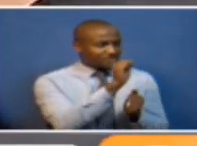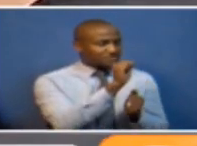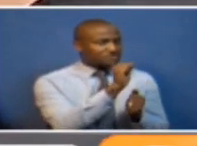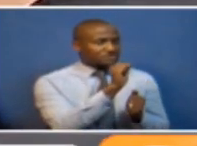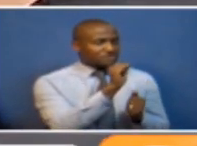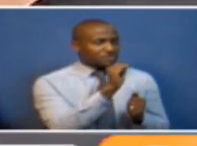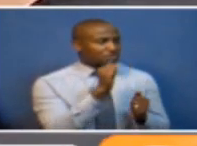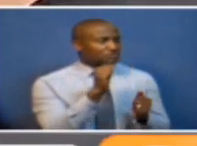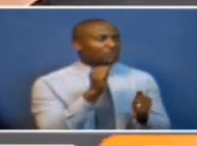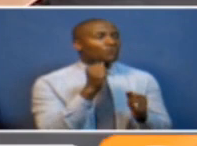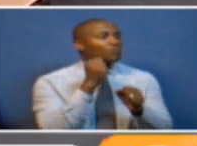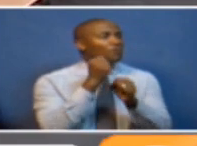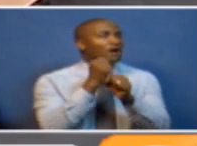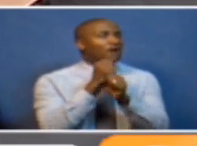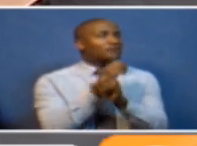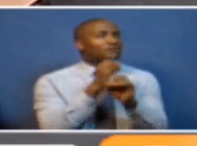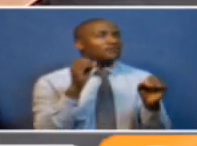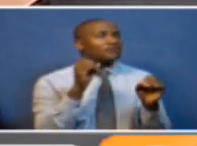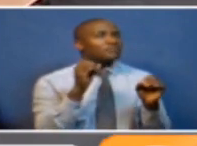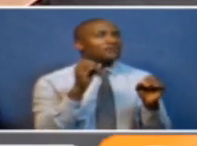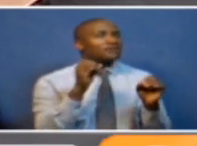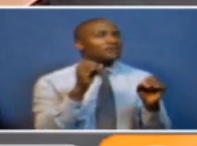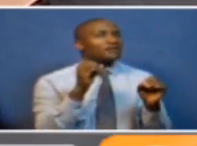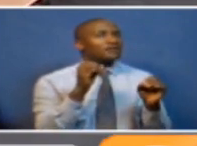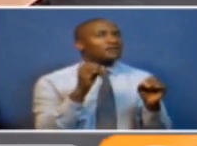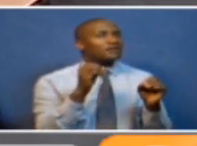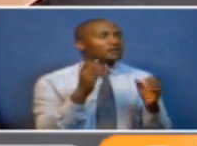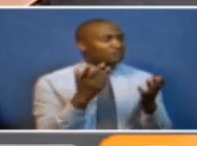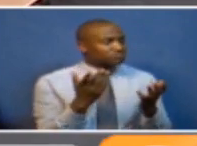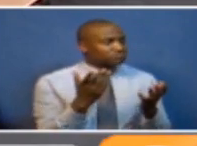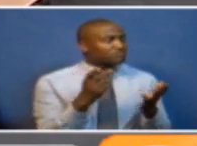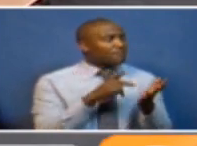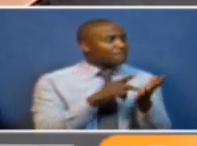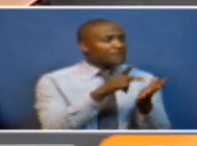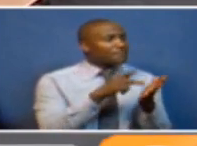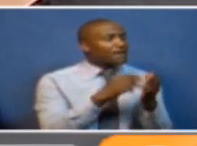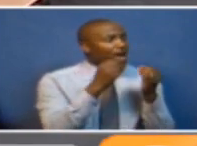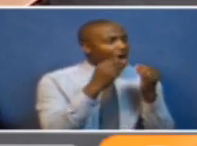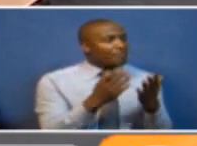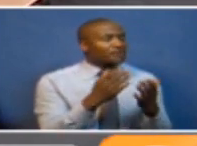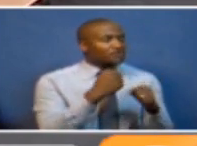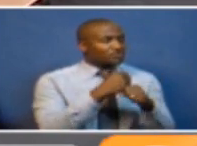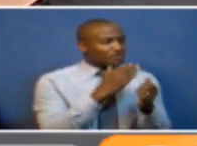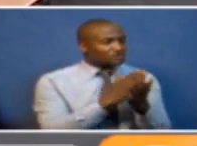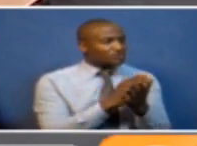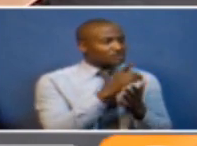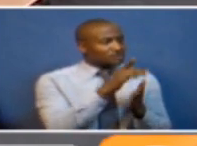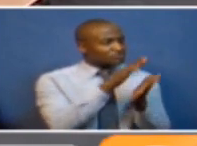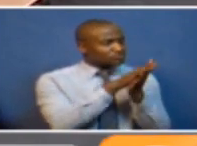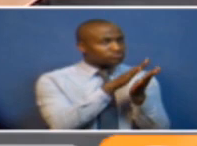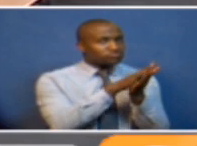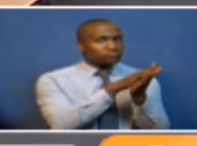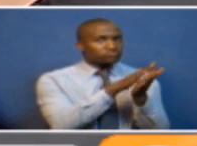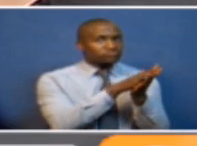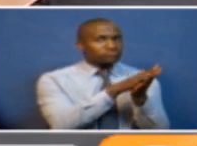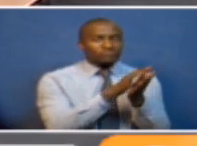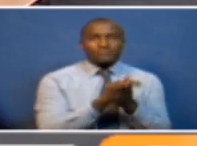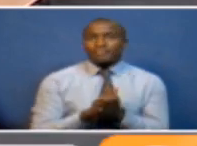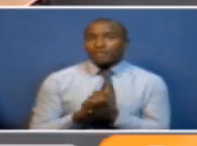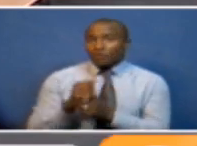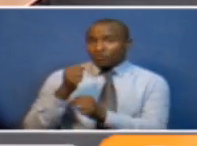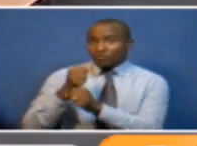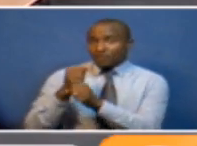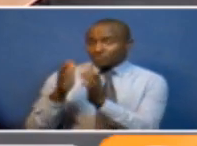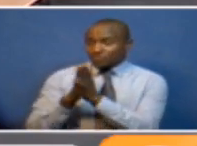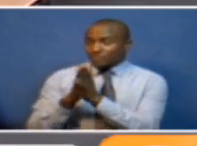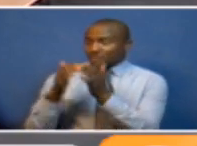turbines laying idle. How much has the government had to pay to ensure that at least it's still being maintained? We worked together with the contractors,